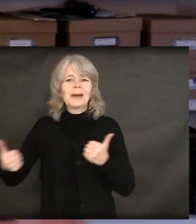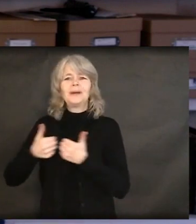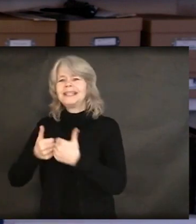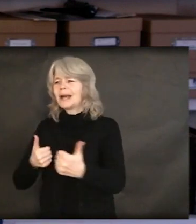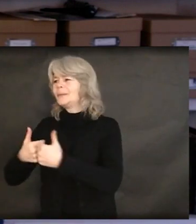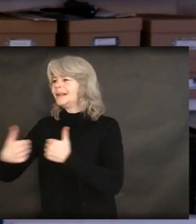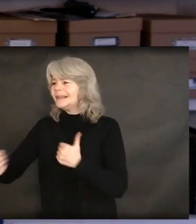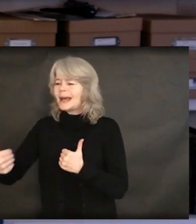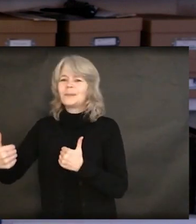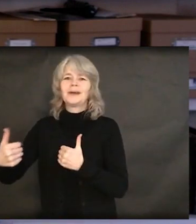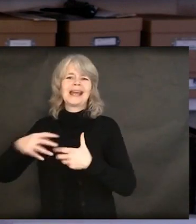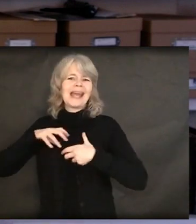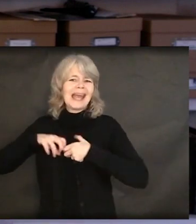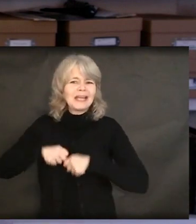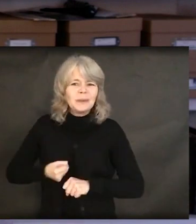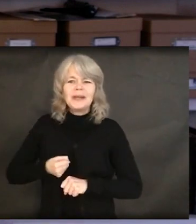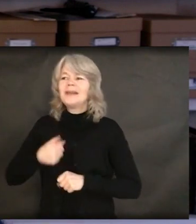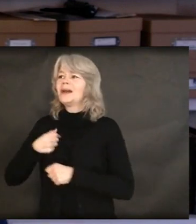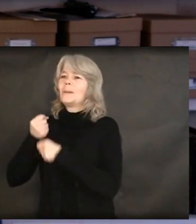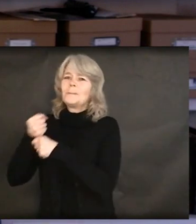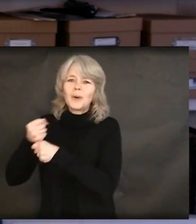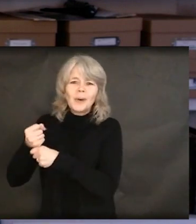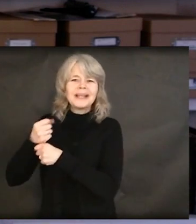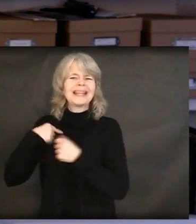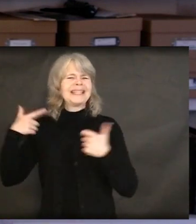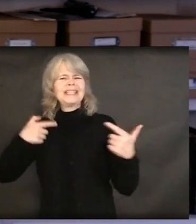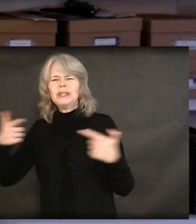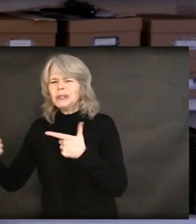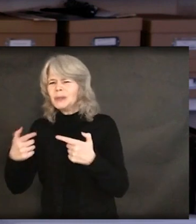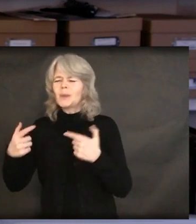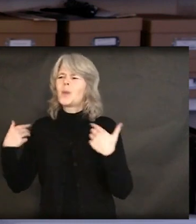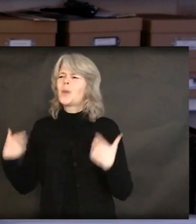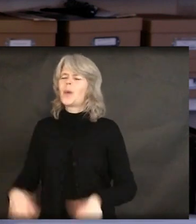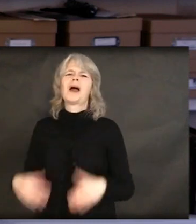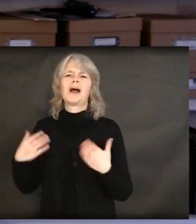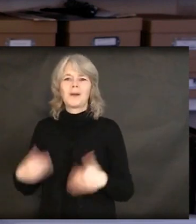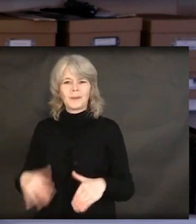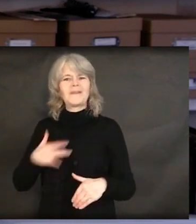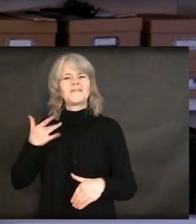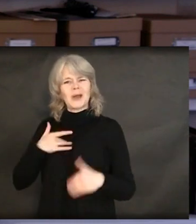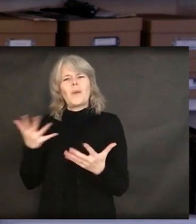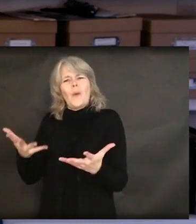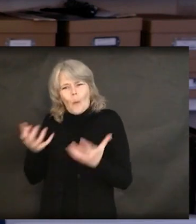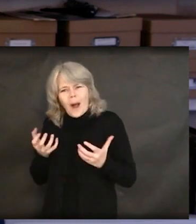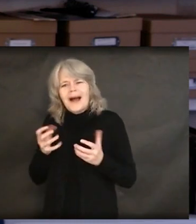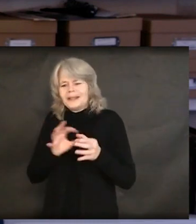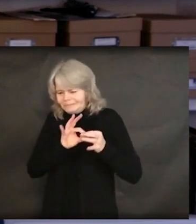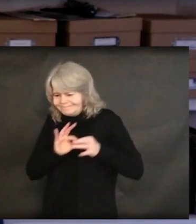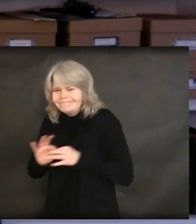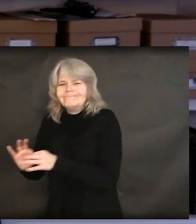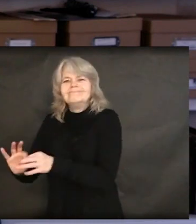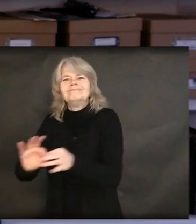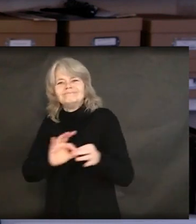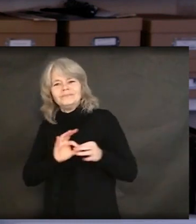and the terrible numbing reality of gun violence, doesn't a community of one heart and soul sound like a